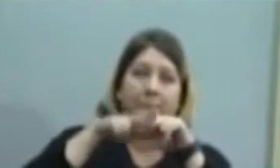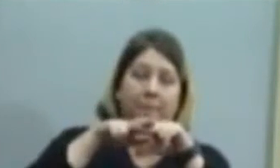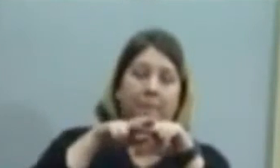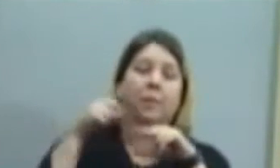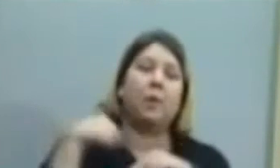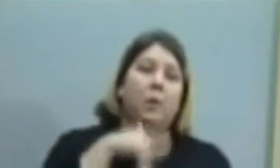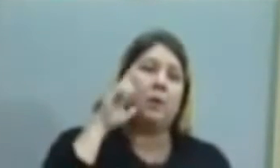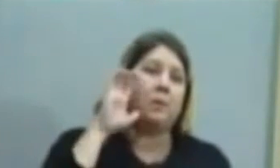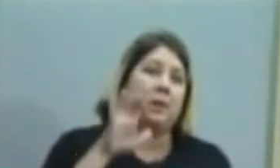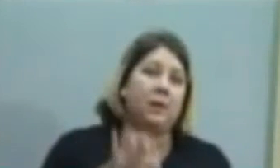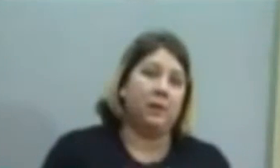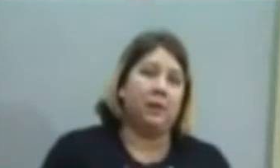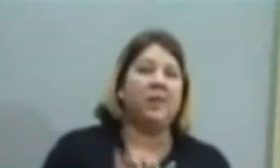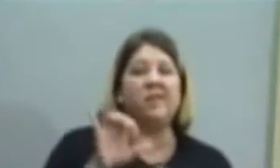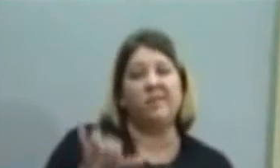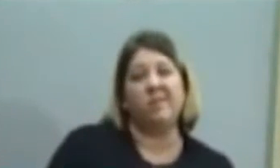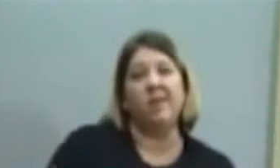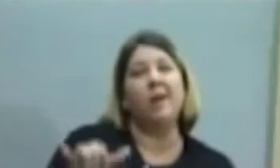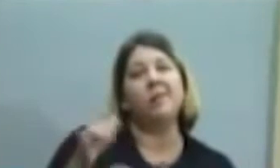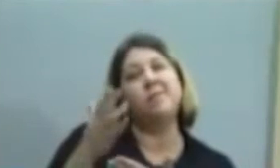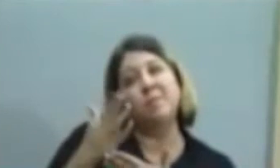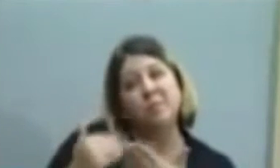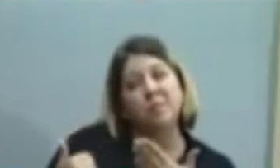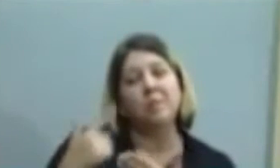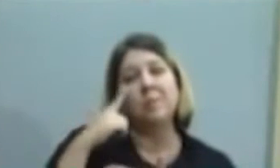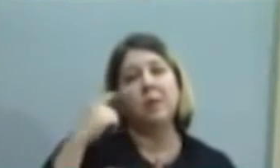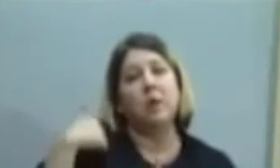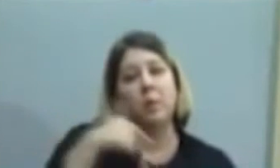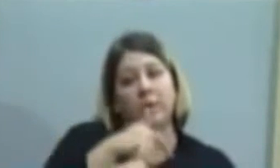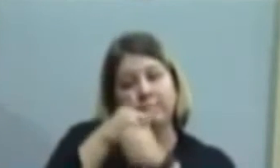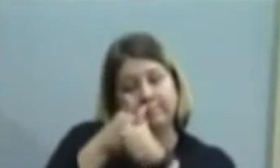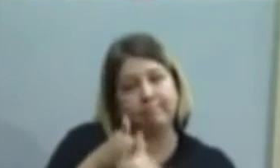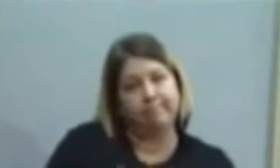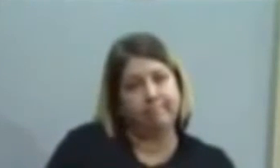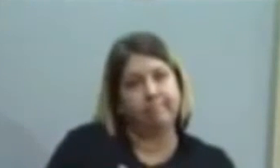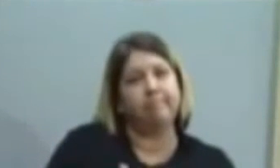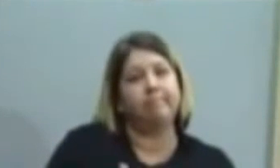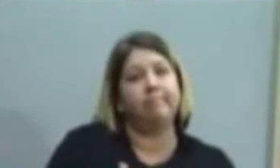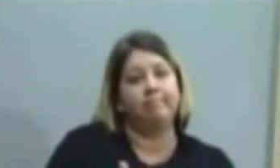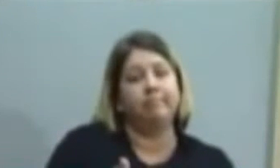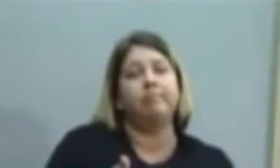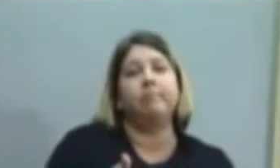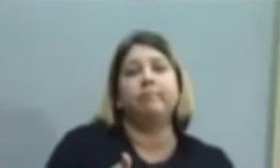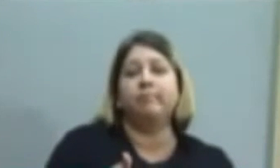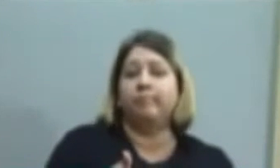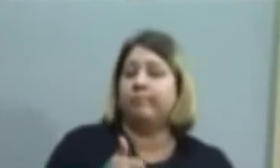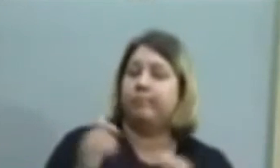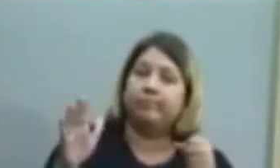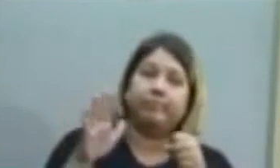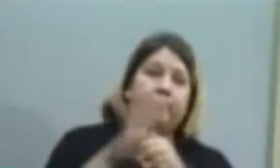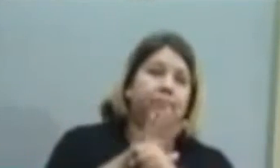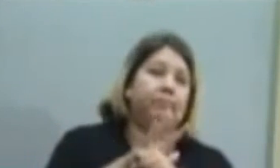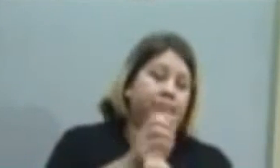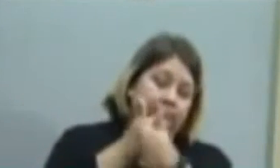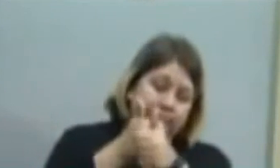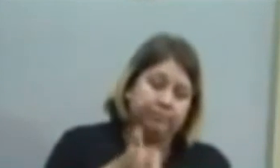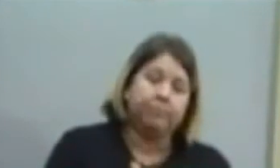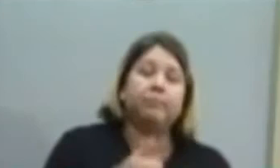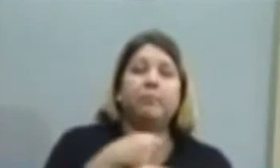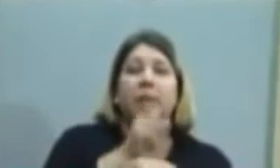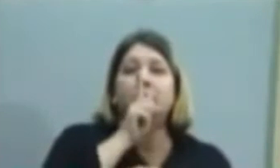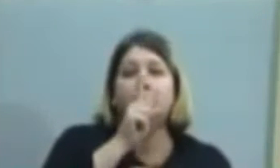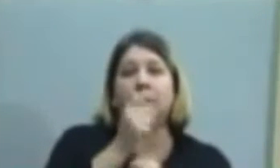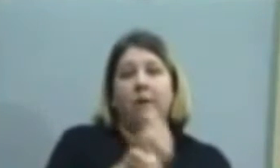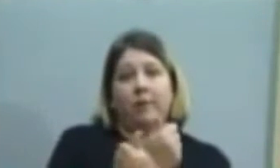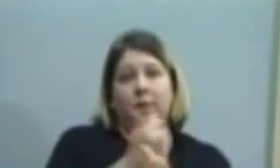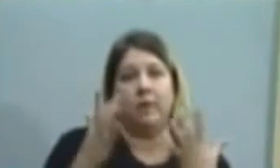we believe that that's partly due to our adherence to and absolute adherence to making sure that everything